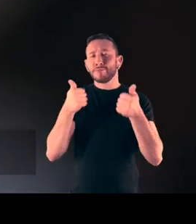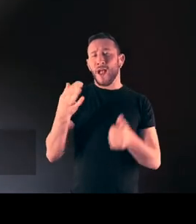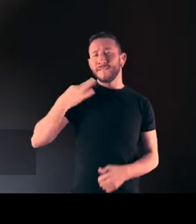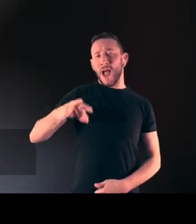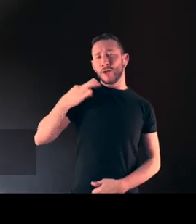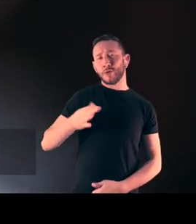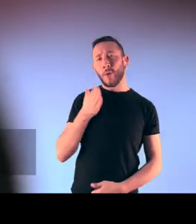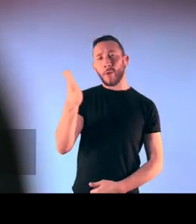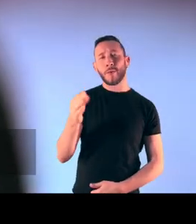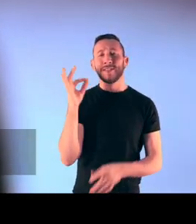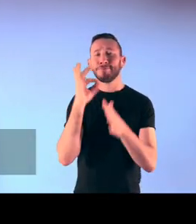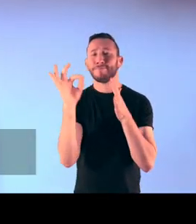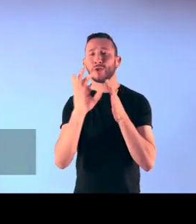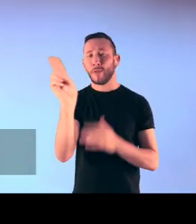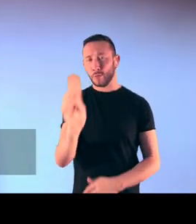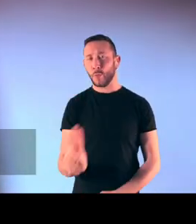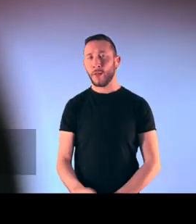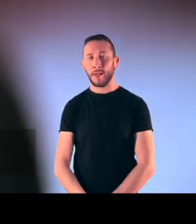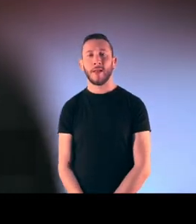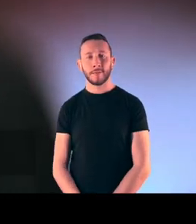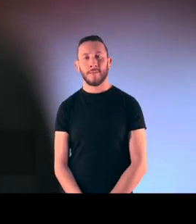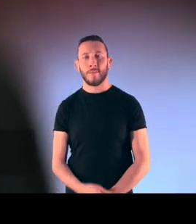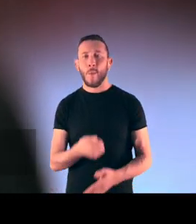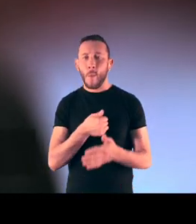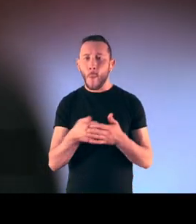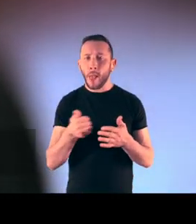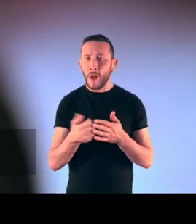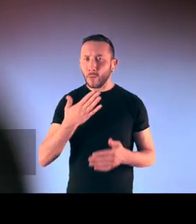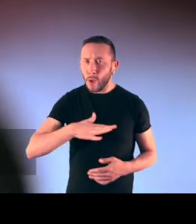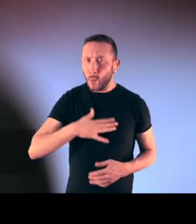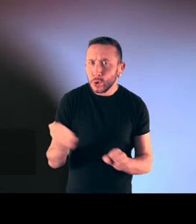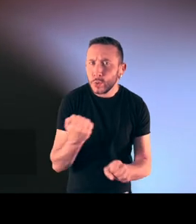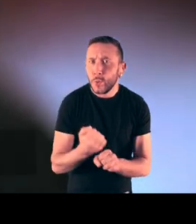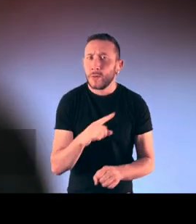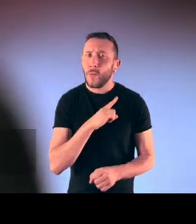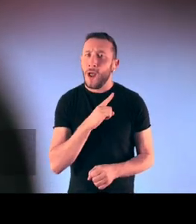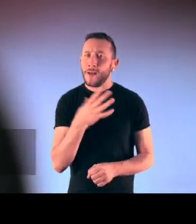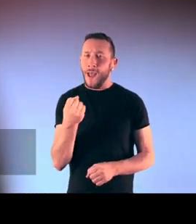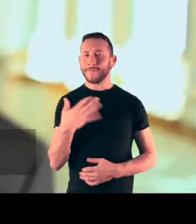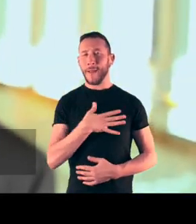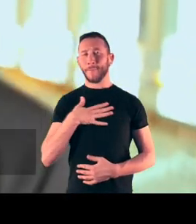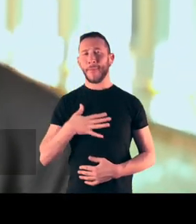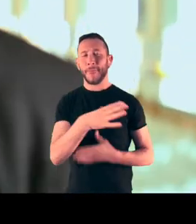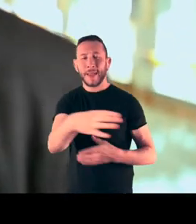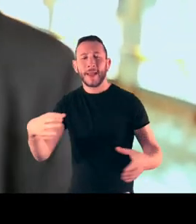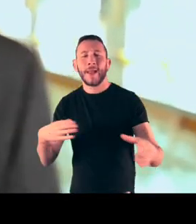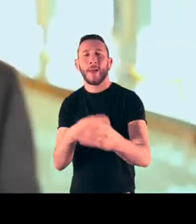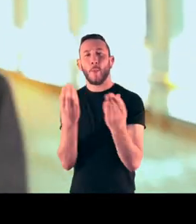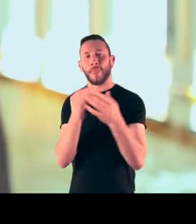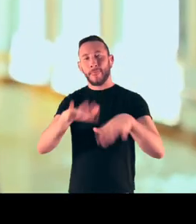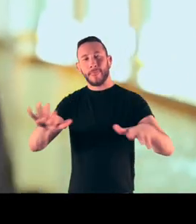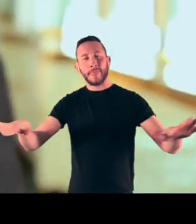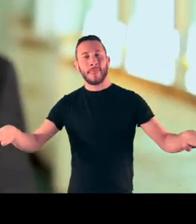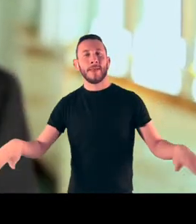school. And you are always willing to do it because you had this empathy with the kids. One of the older